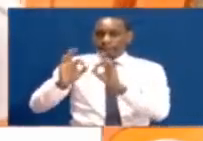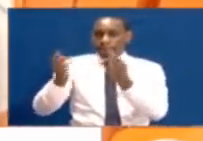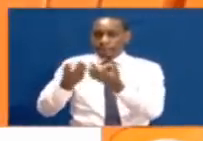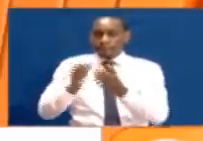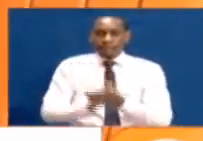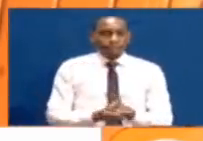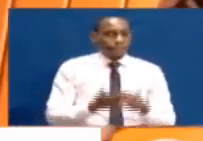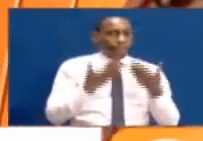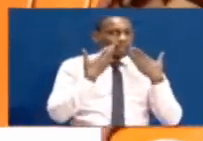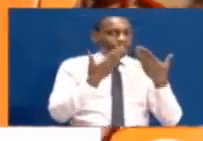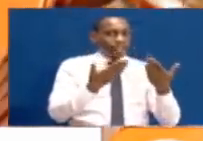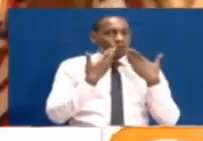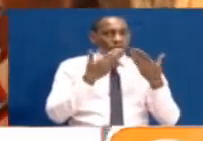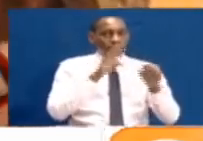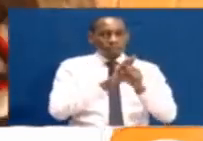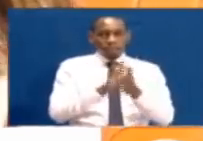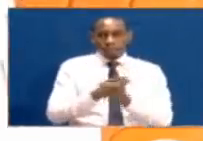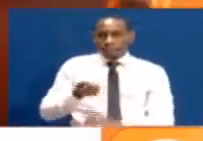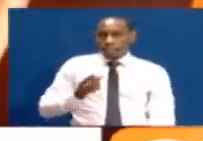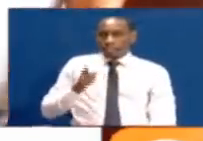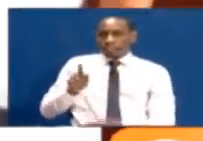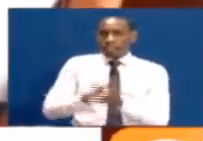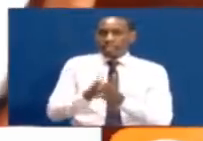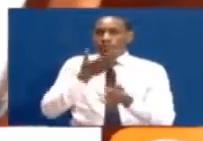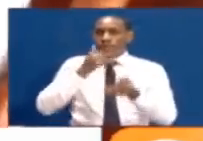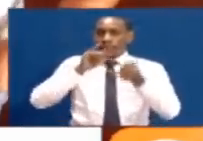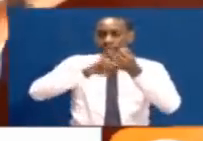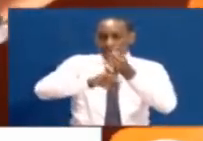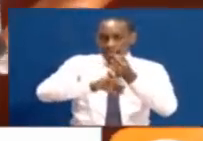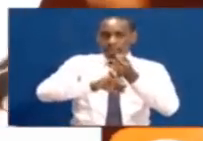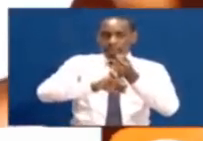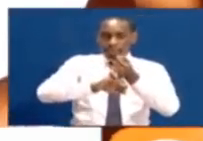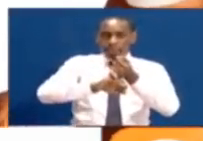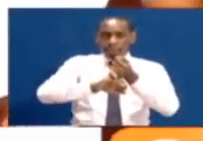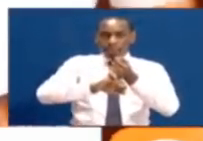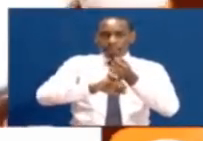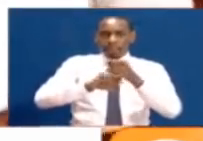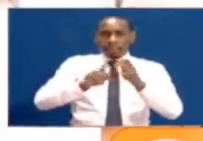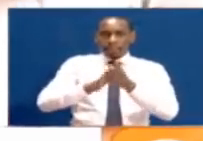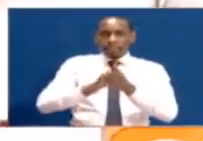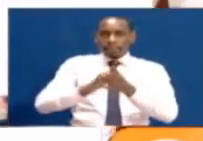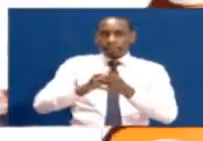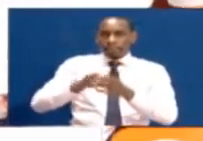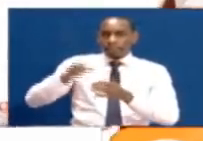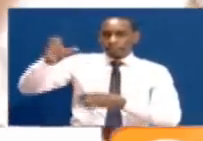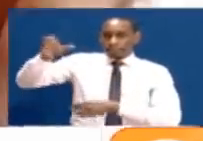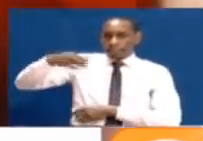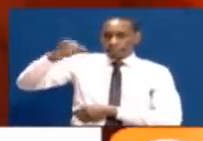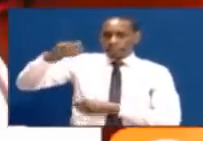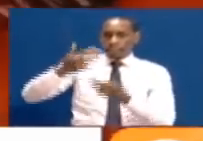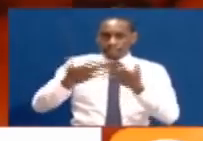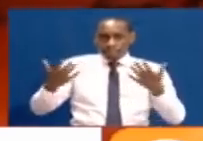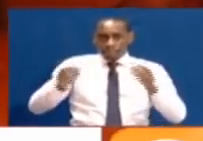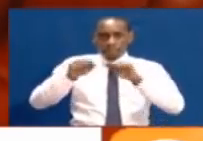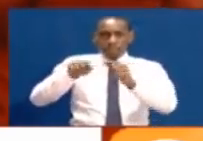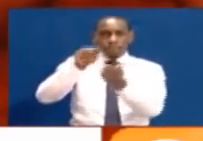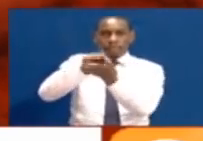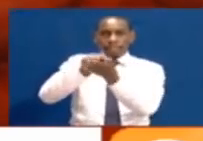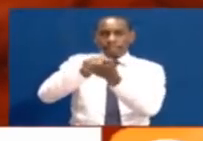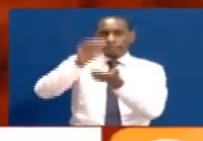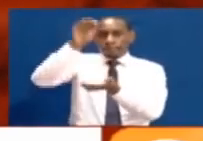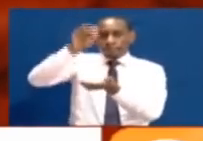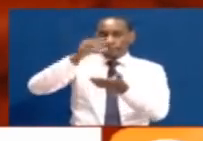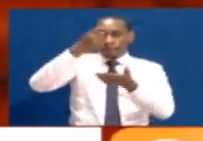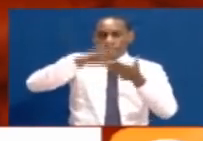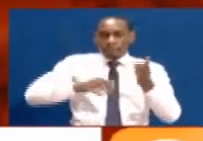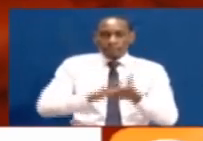Thank you so much. She and her husband have jumped on the wholesale shopping bandwagon to save on costs. I